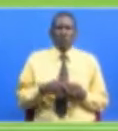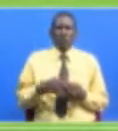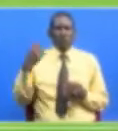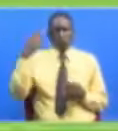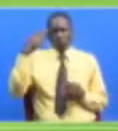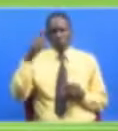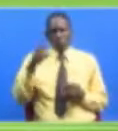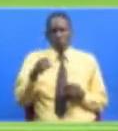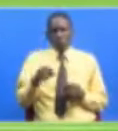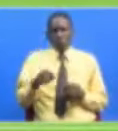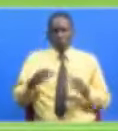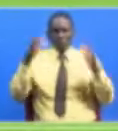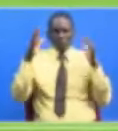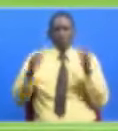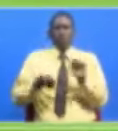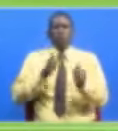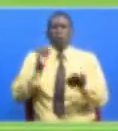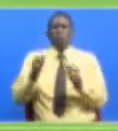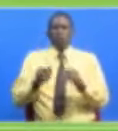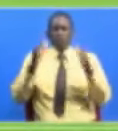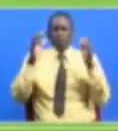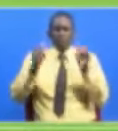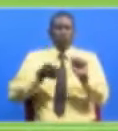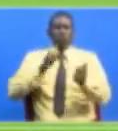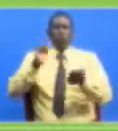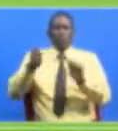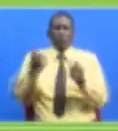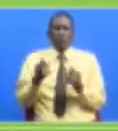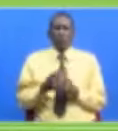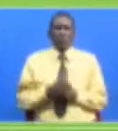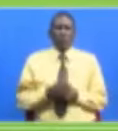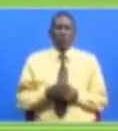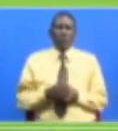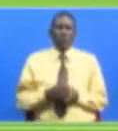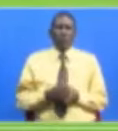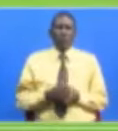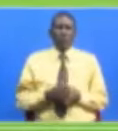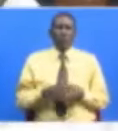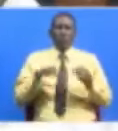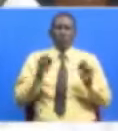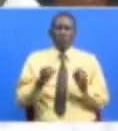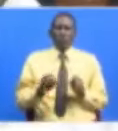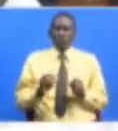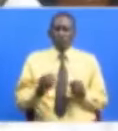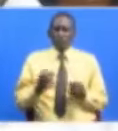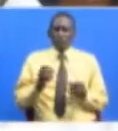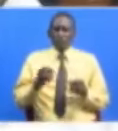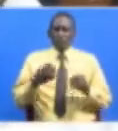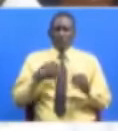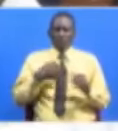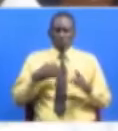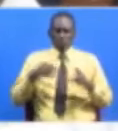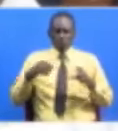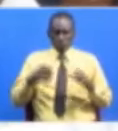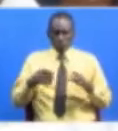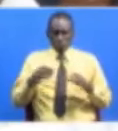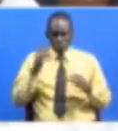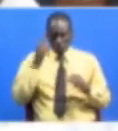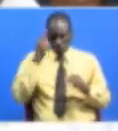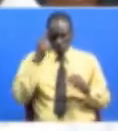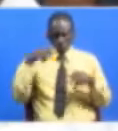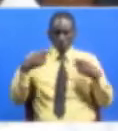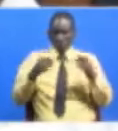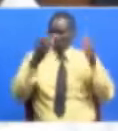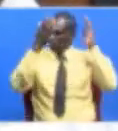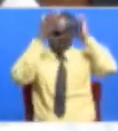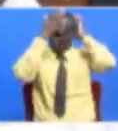for big events, big tournaments. It would be remiss of me if I did not acknowledge the people of